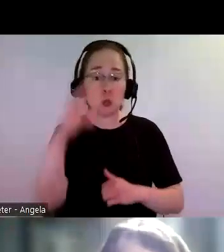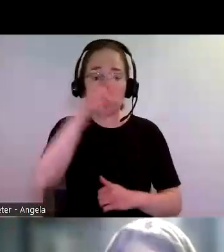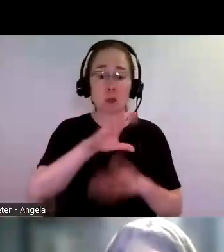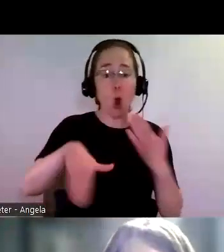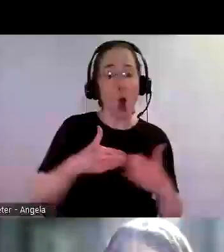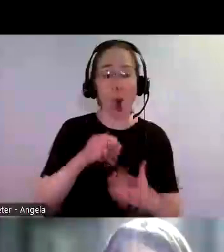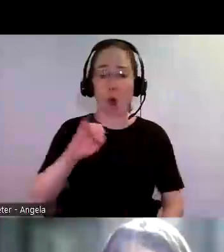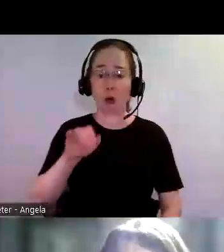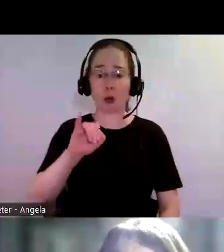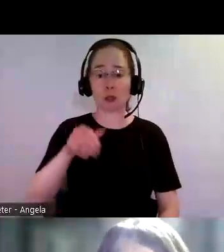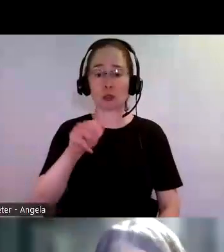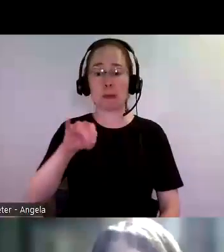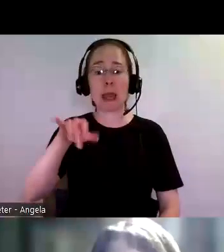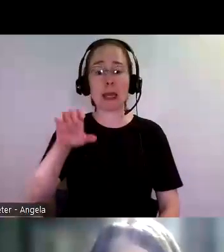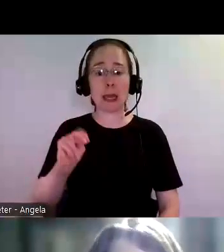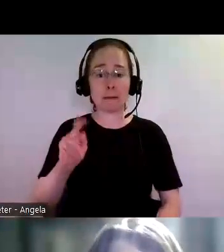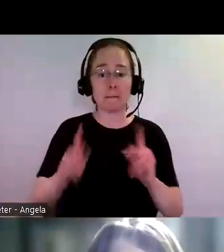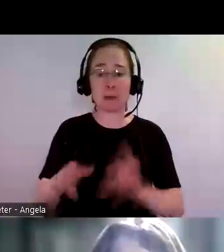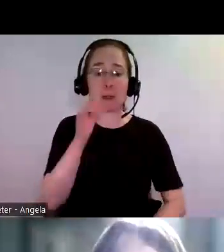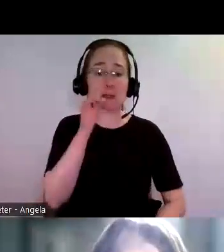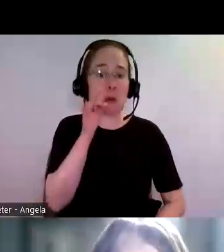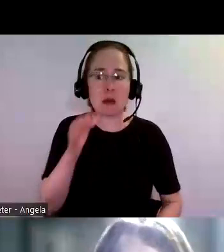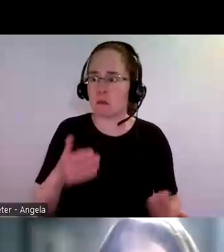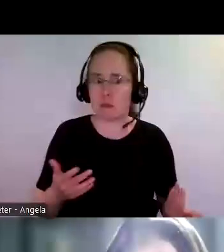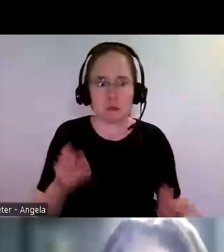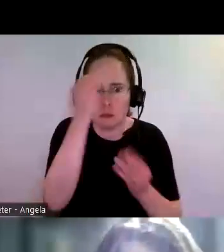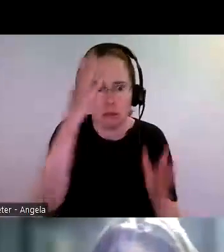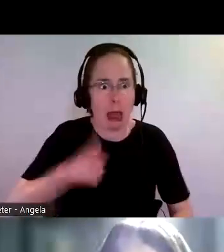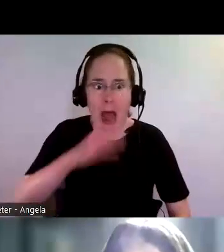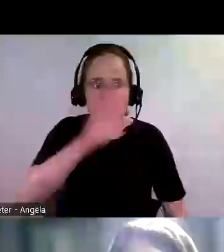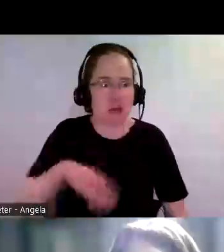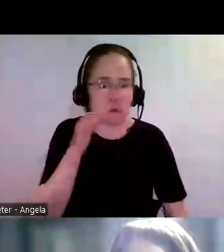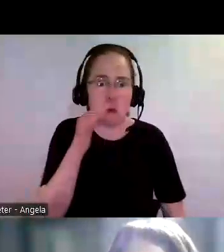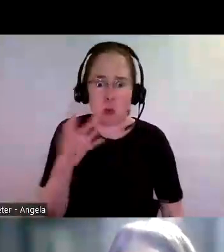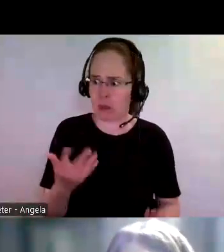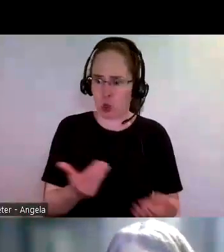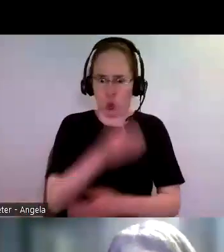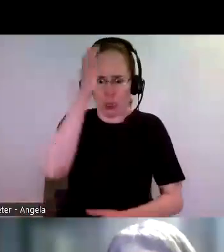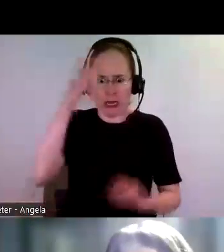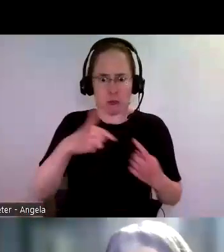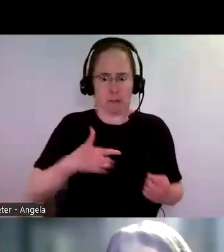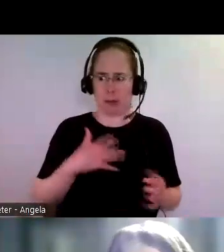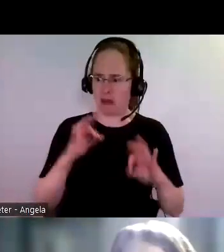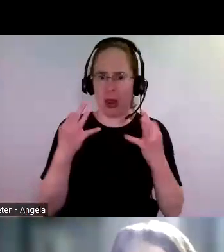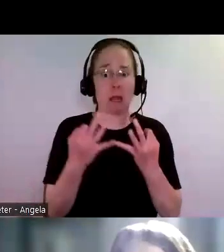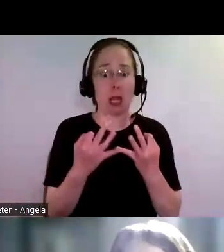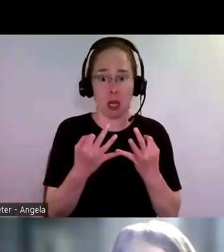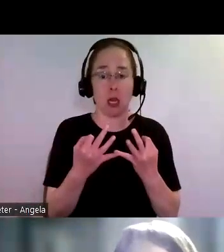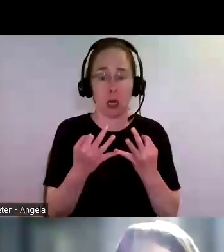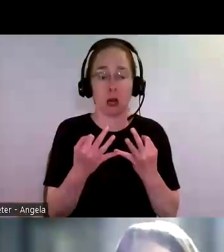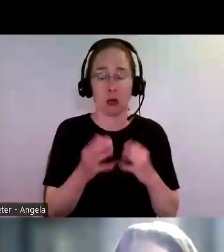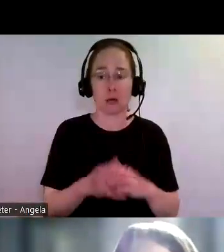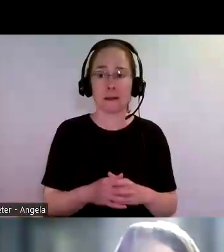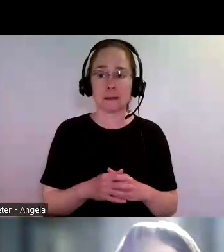smoke weed. I will let you know, I am one that has never smoked weed. So it was new to me and my family. And I